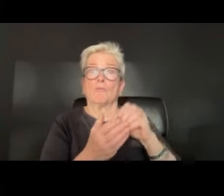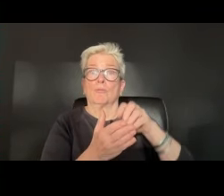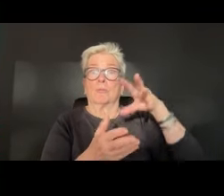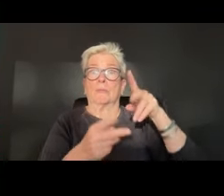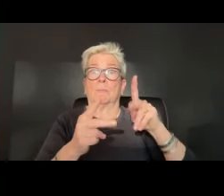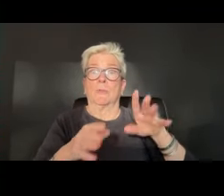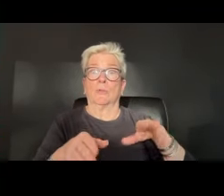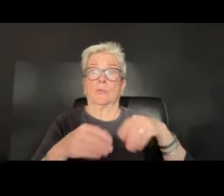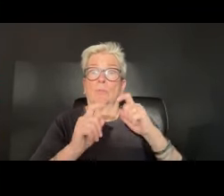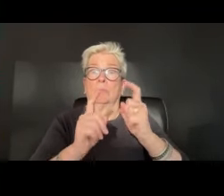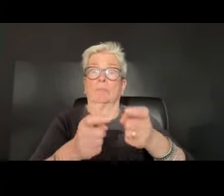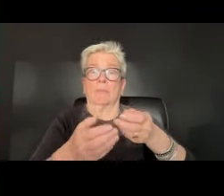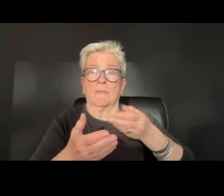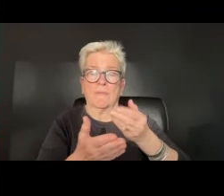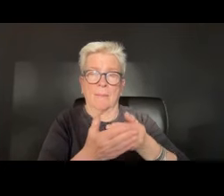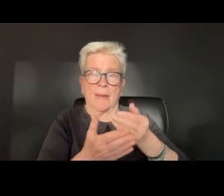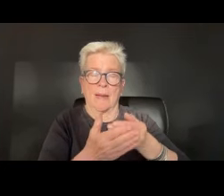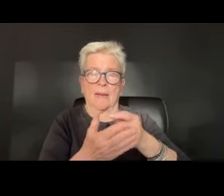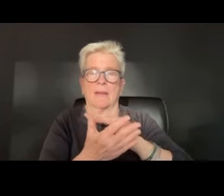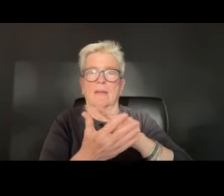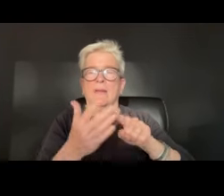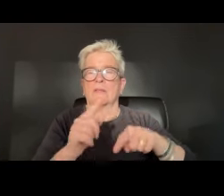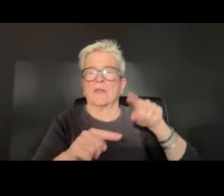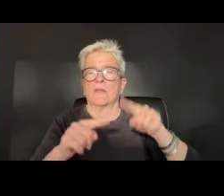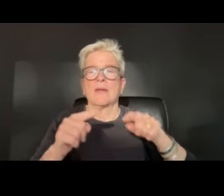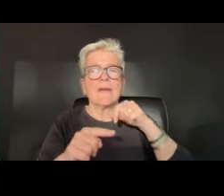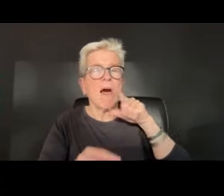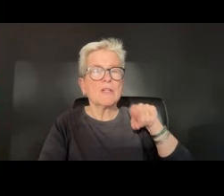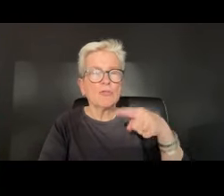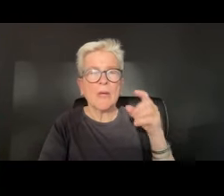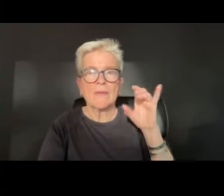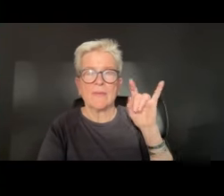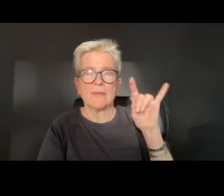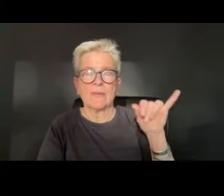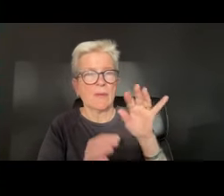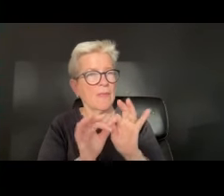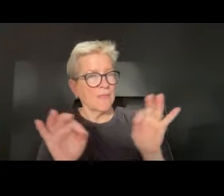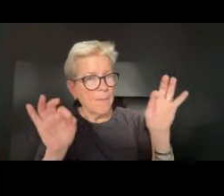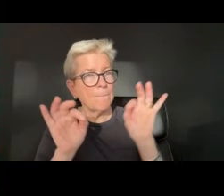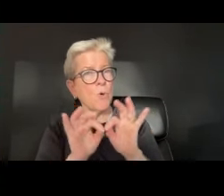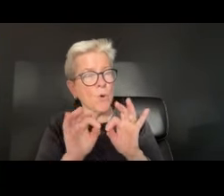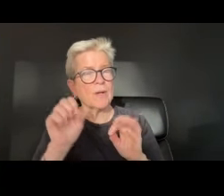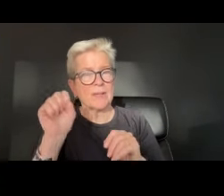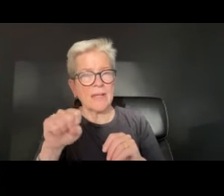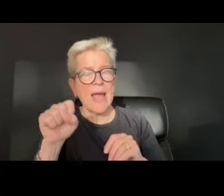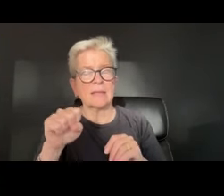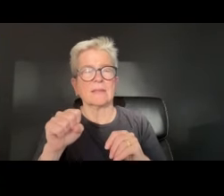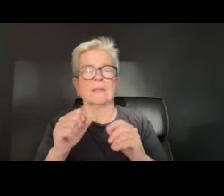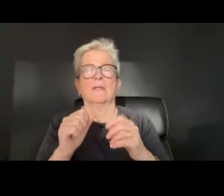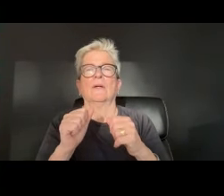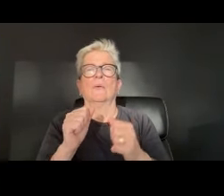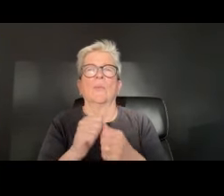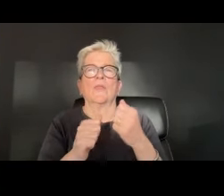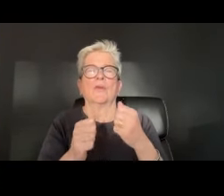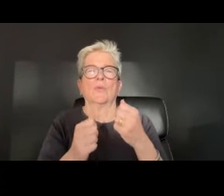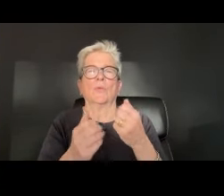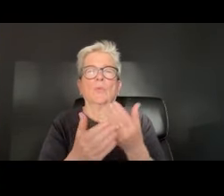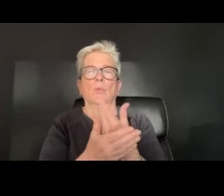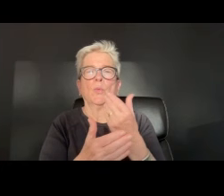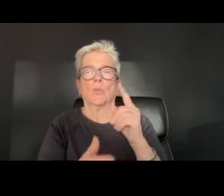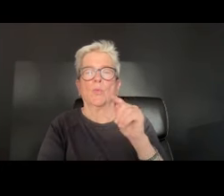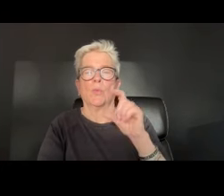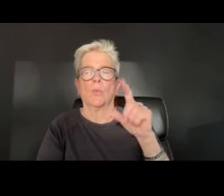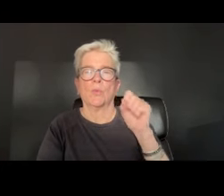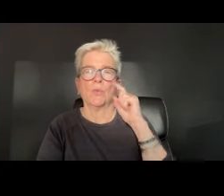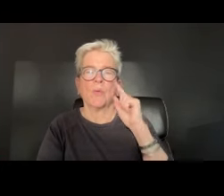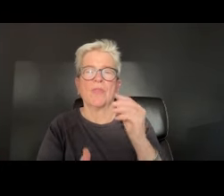array of subsidy sources, not just city, but city is a very important one, especially with new tools like our recently approved new housing